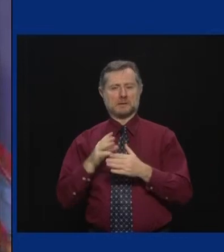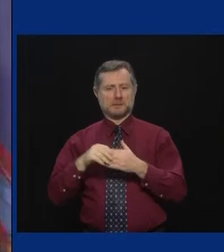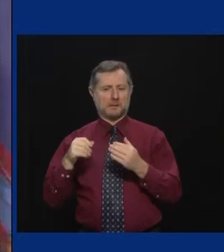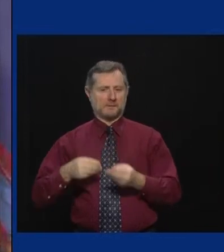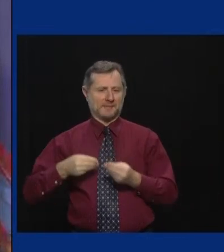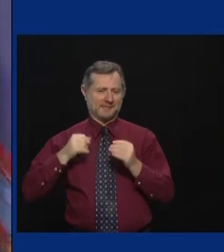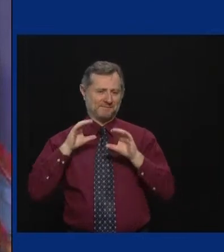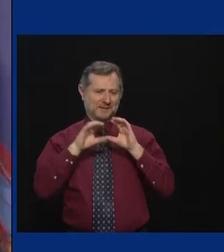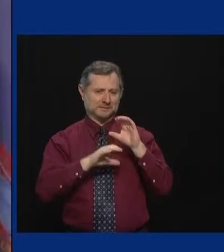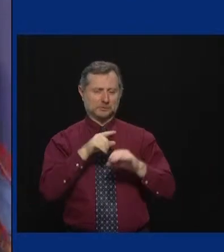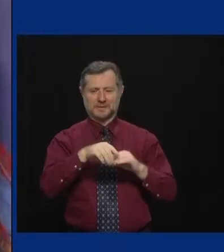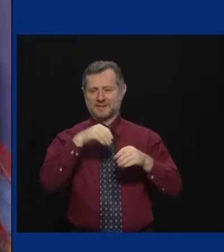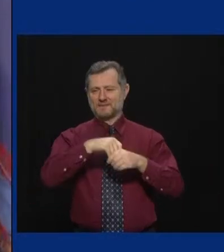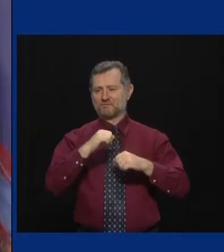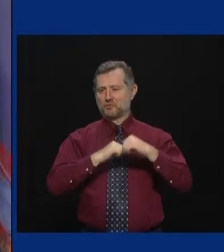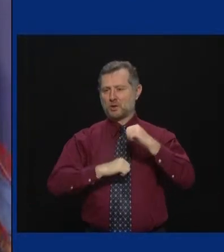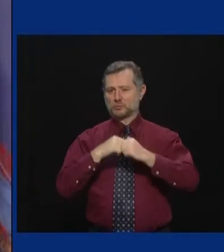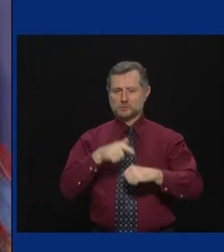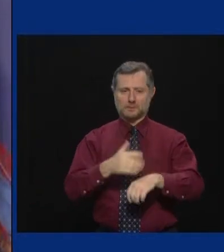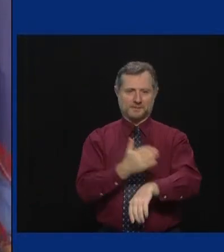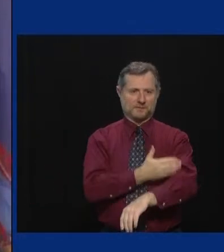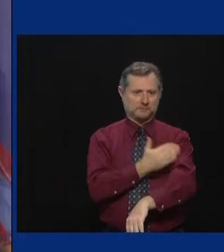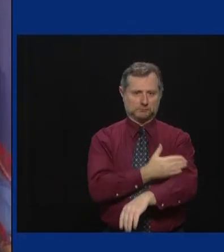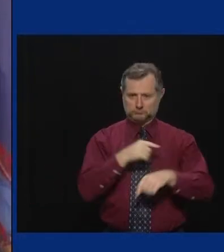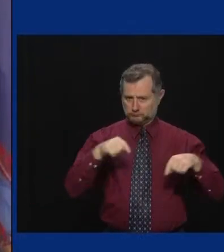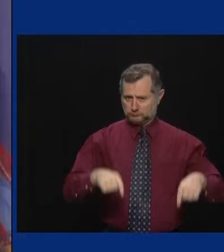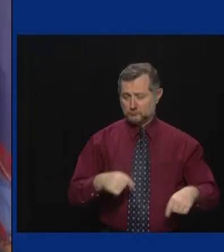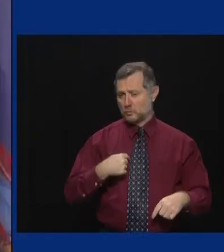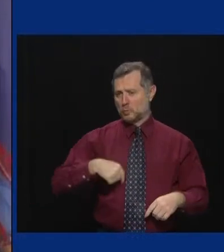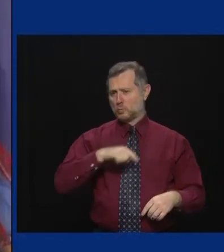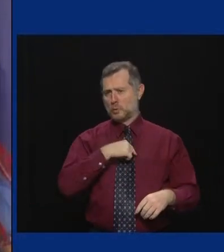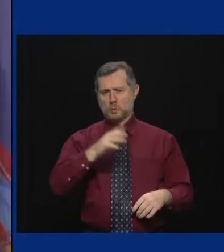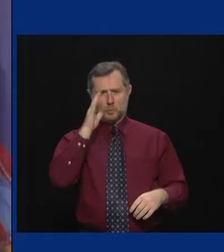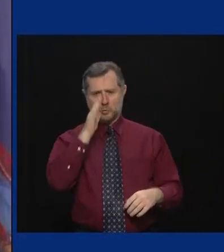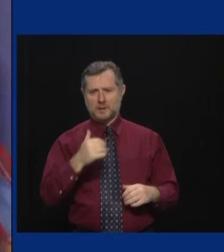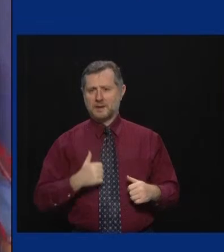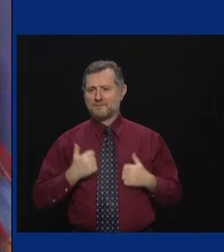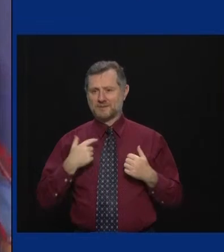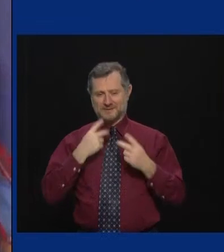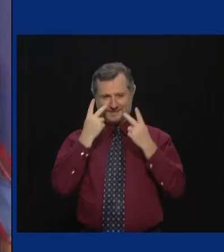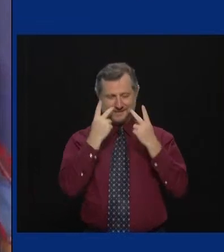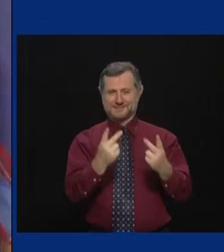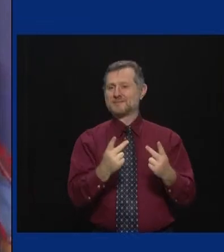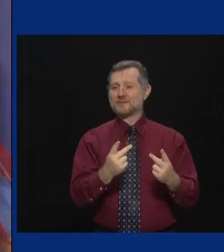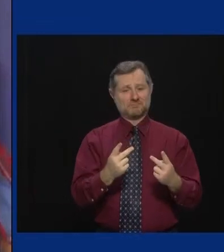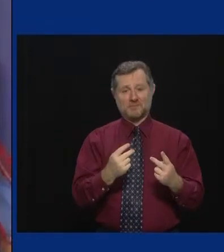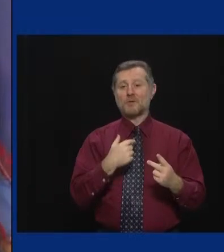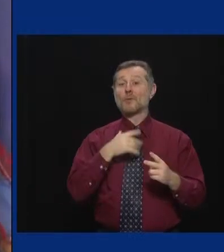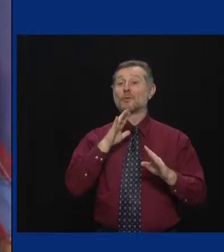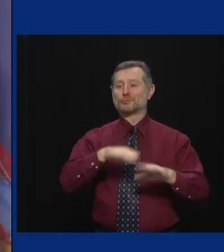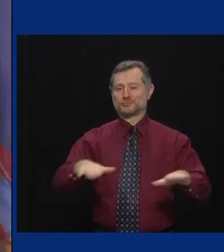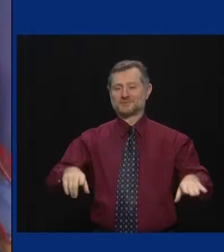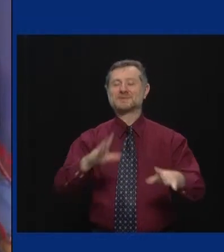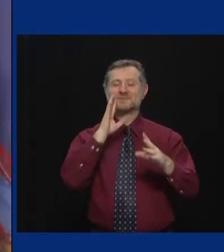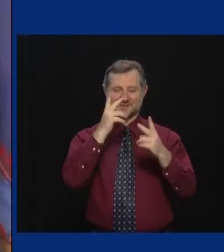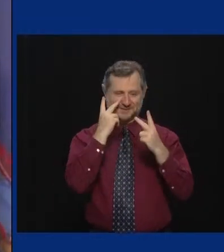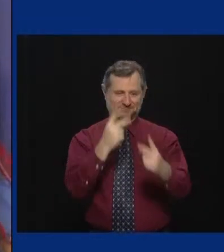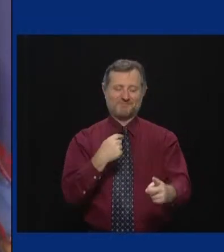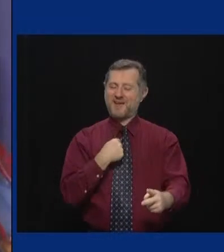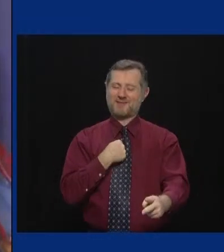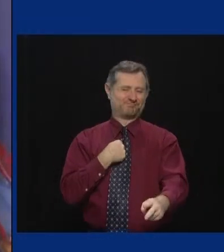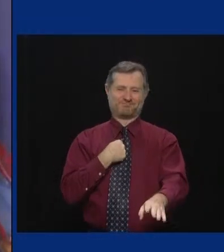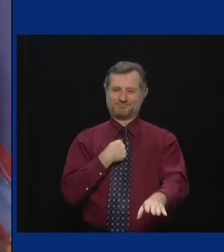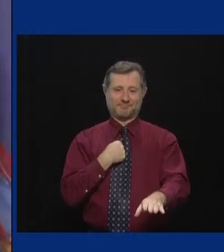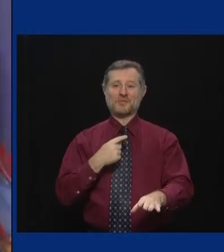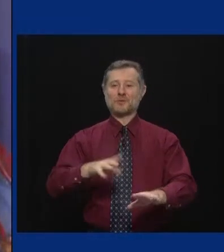live long enough to see the fruits of what we're doing here, but our children and their children will have a cleaner environment launching into the